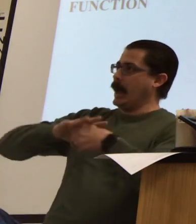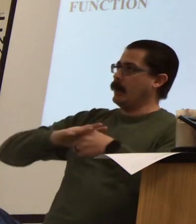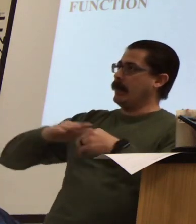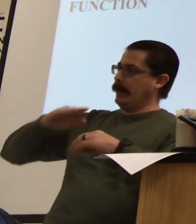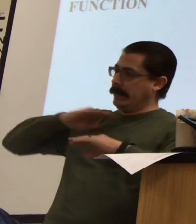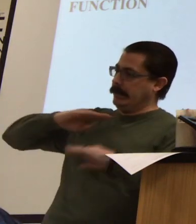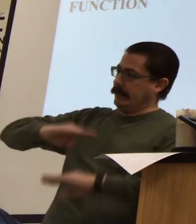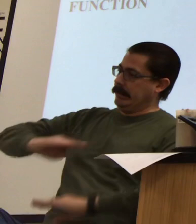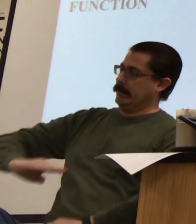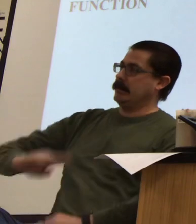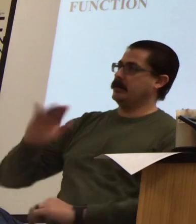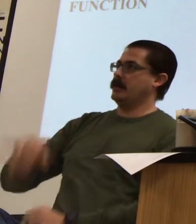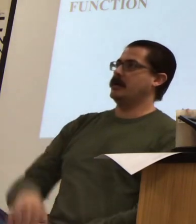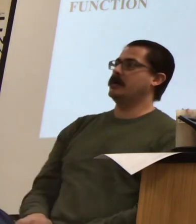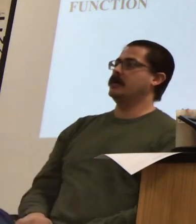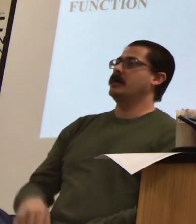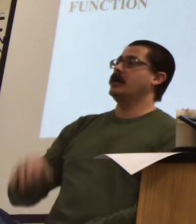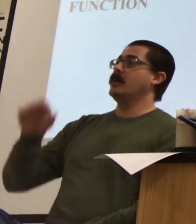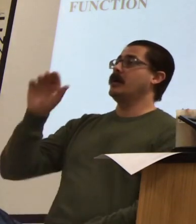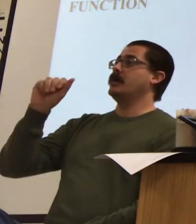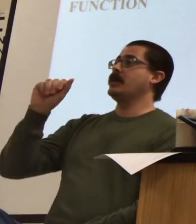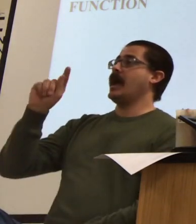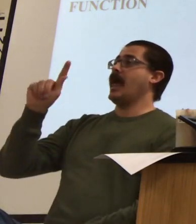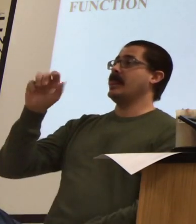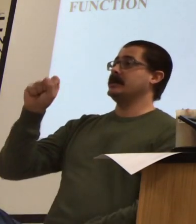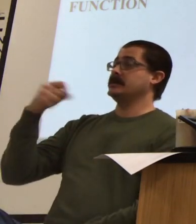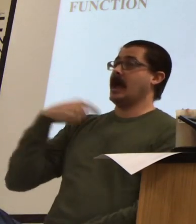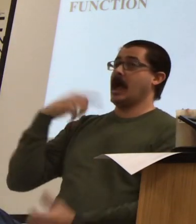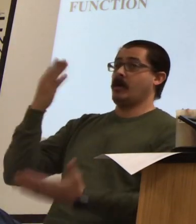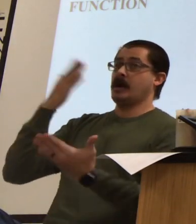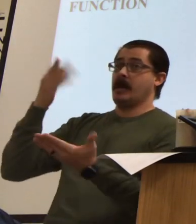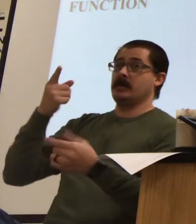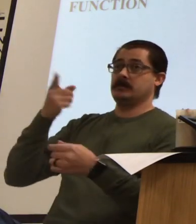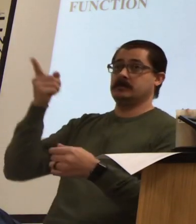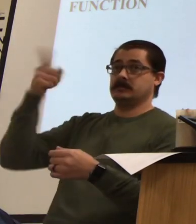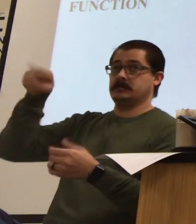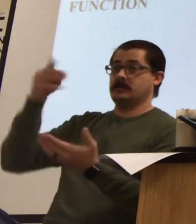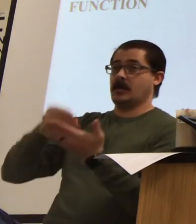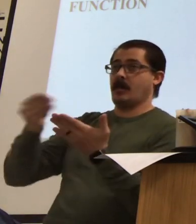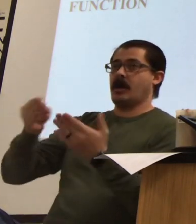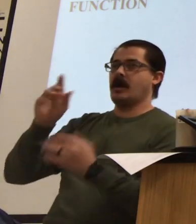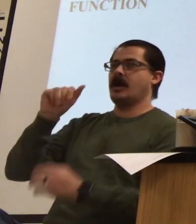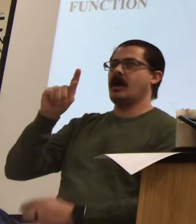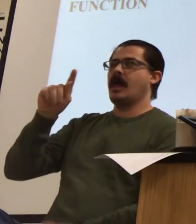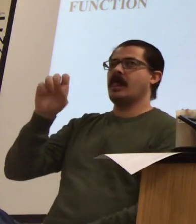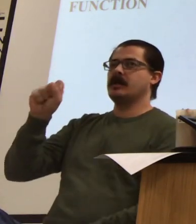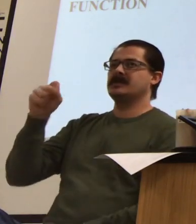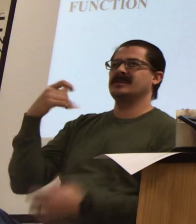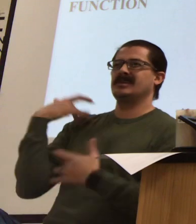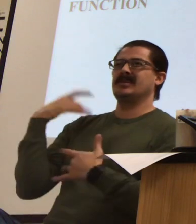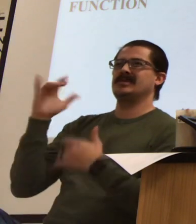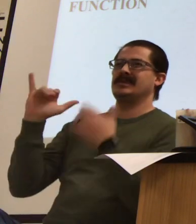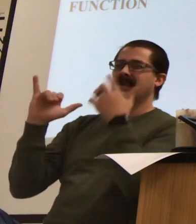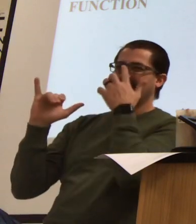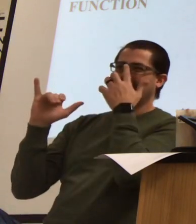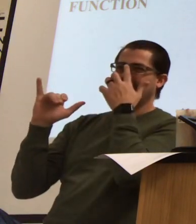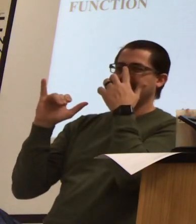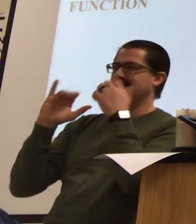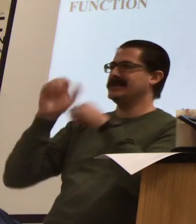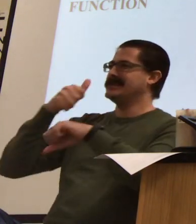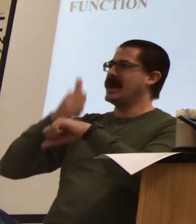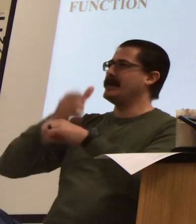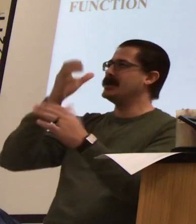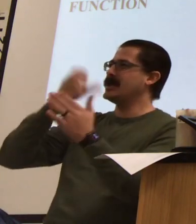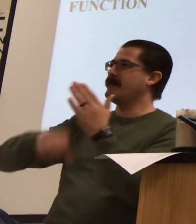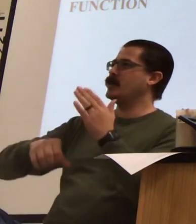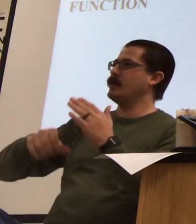Now, the reason I mention that is the atlas that I highly recommend. An atlas is usually arranged in chapters